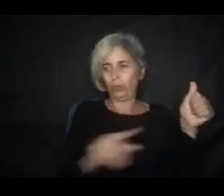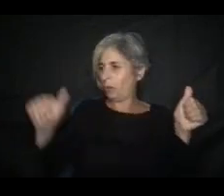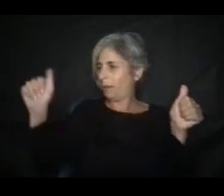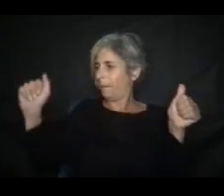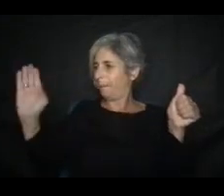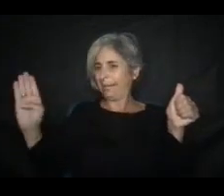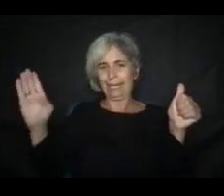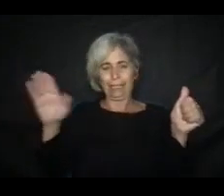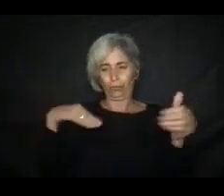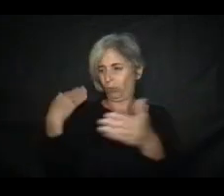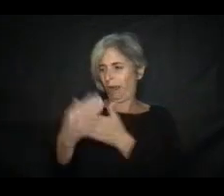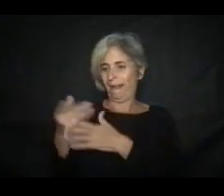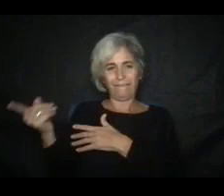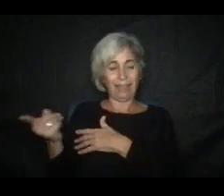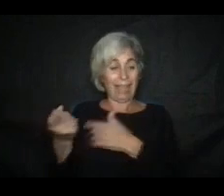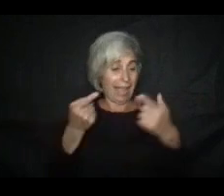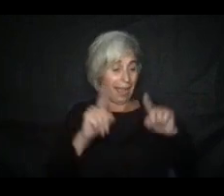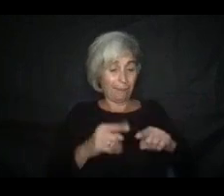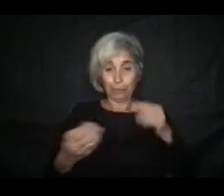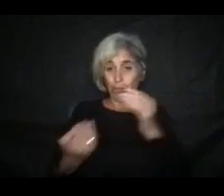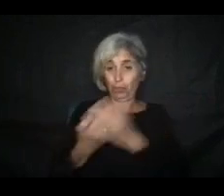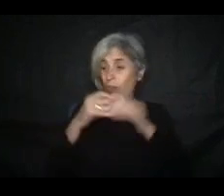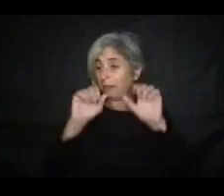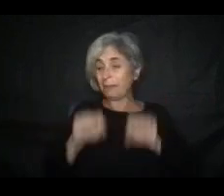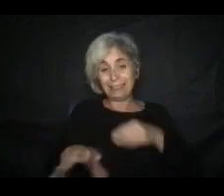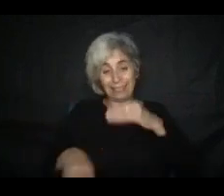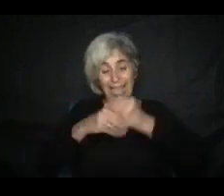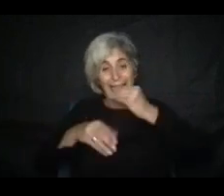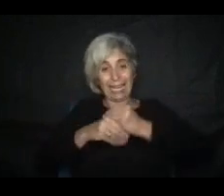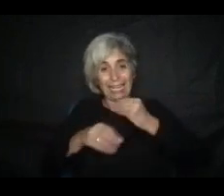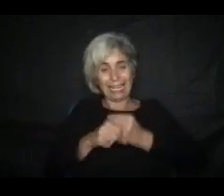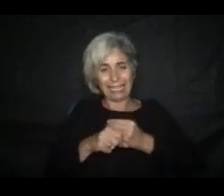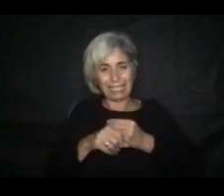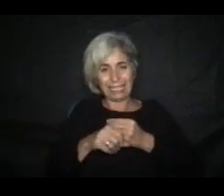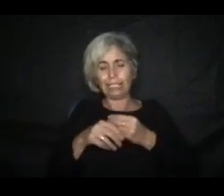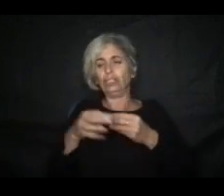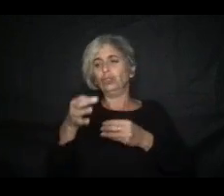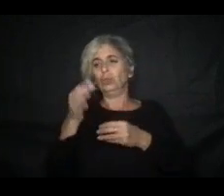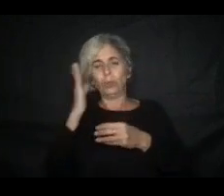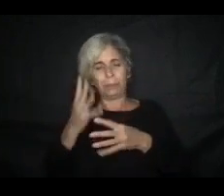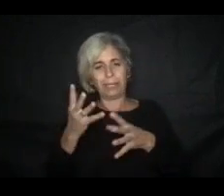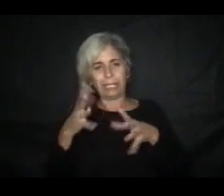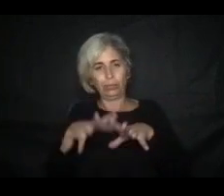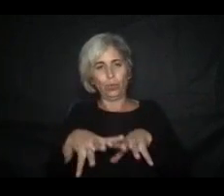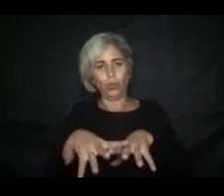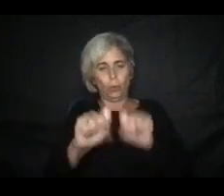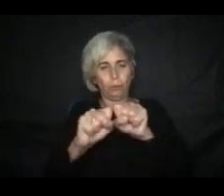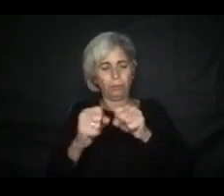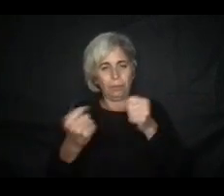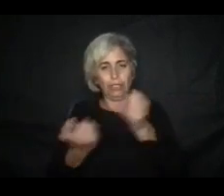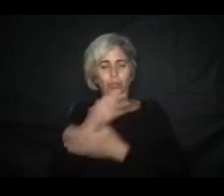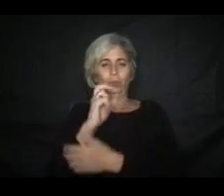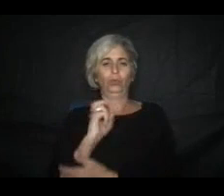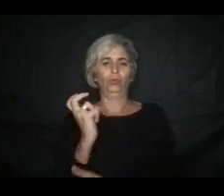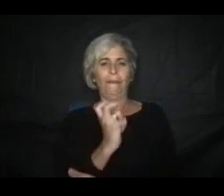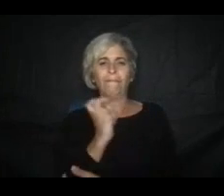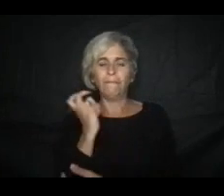what ends up happening is that new capacity added is quickly consumed by new travel.